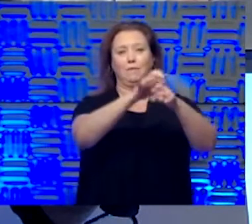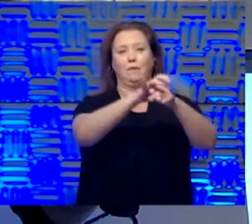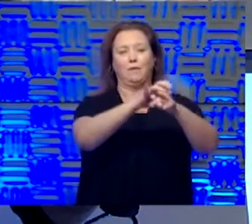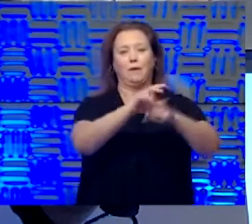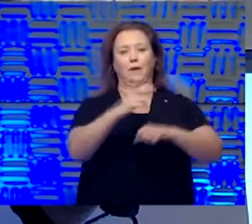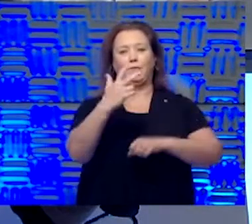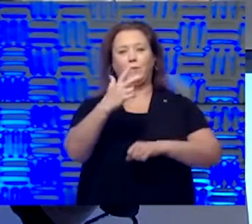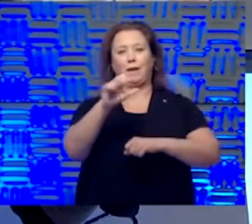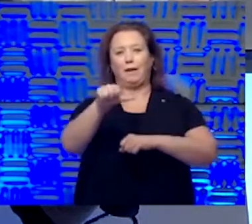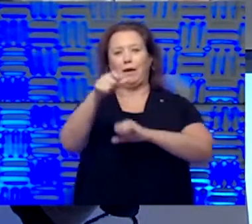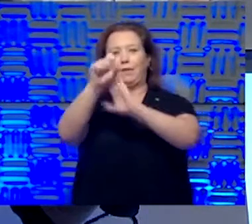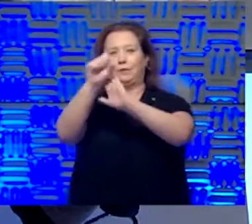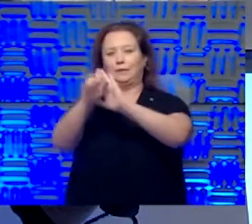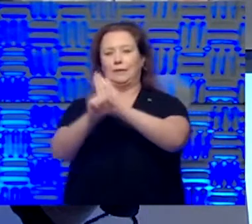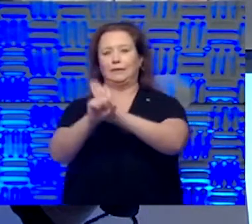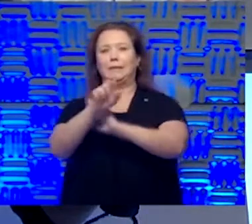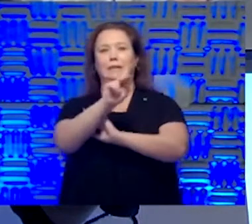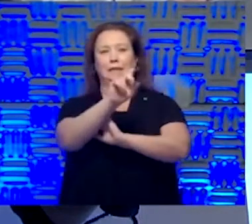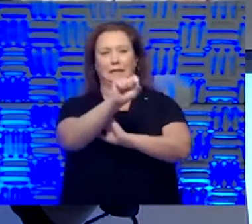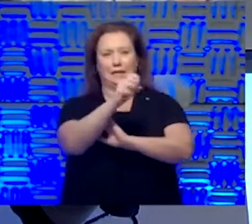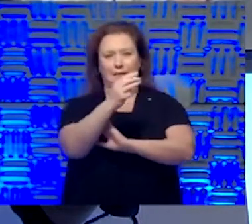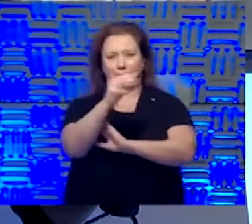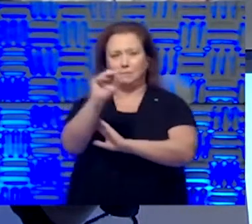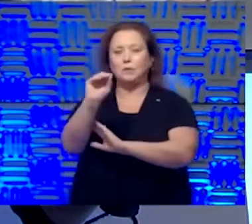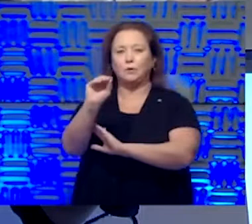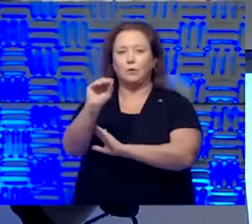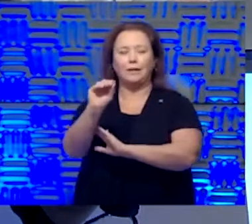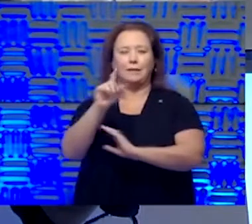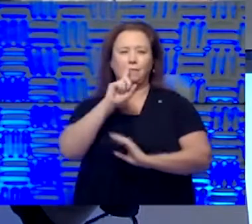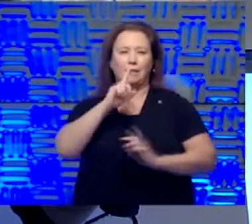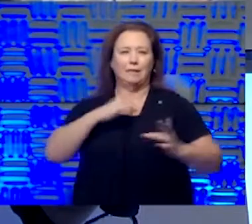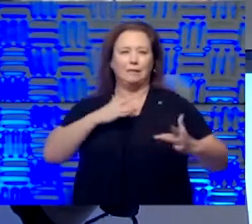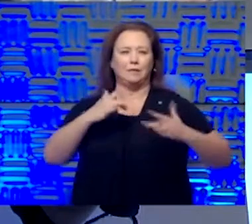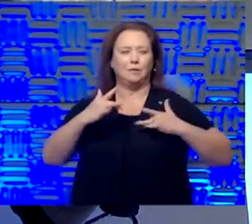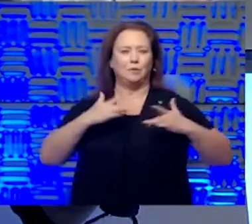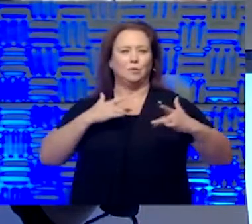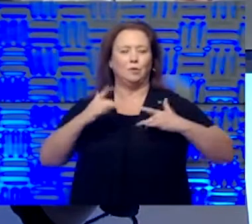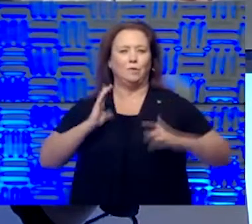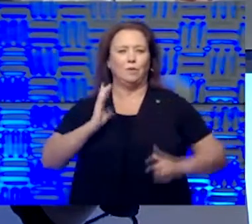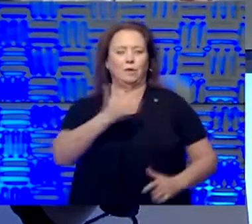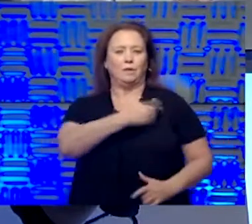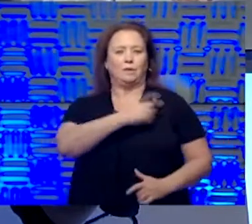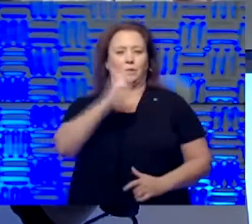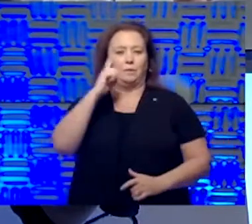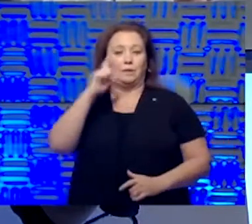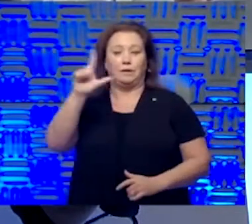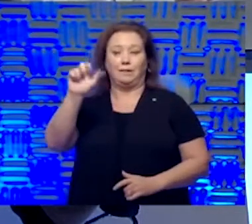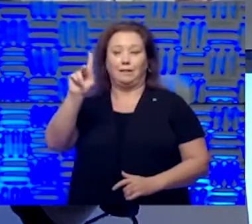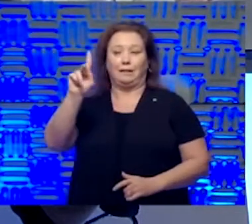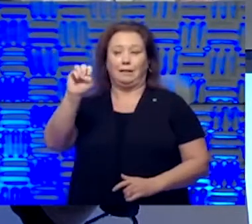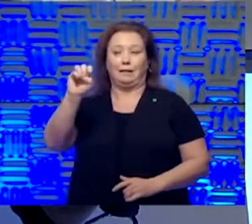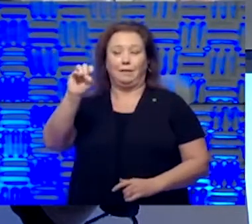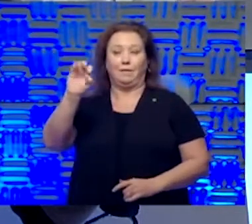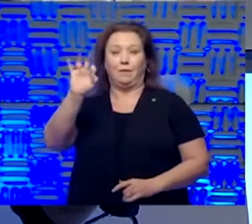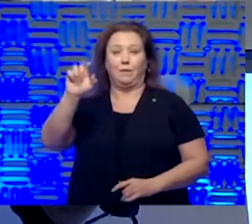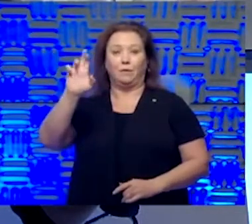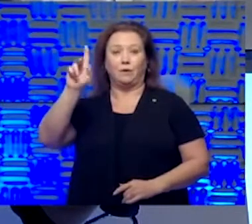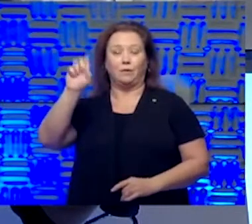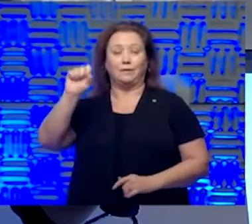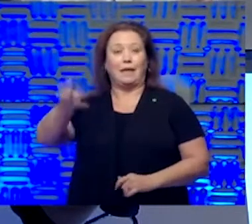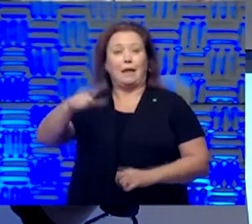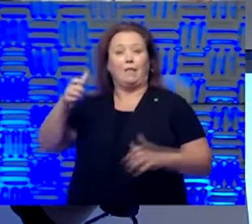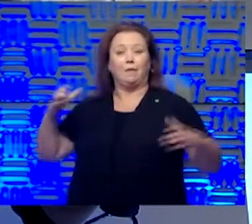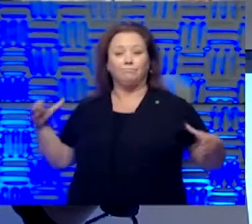other states as well as Kansas and Missouri. That's a concern, especially with what we saw at the Lake of the Ozarks and really any other mass